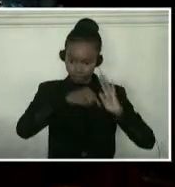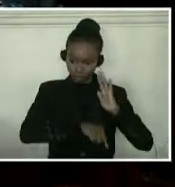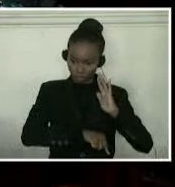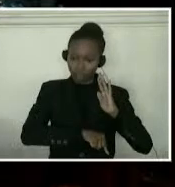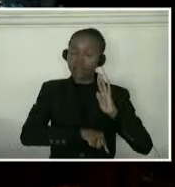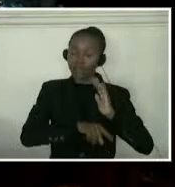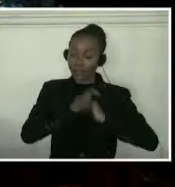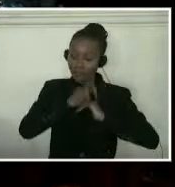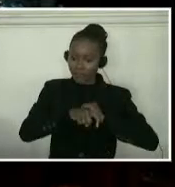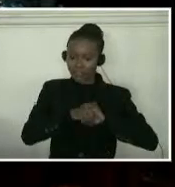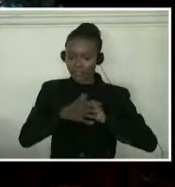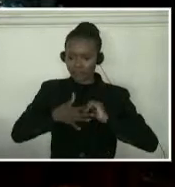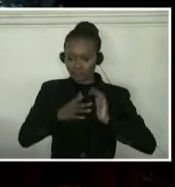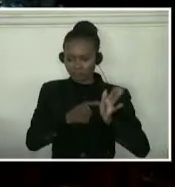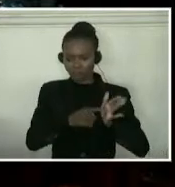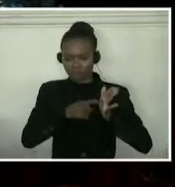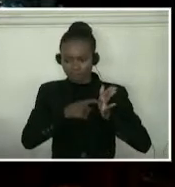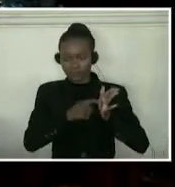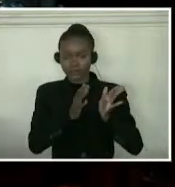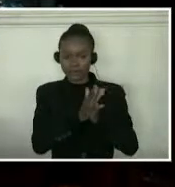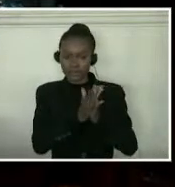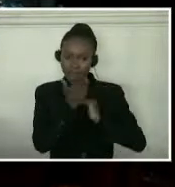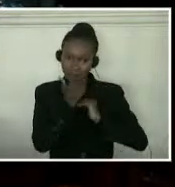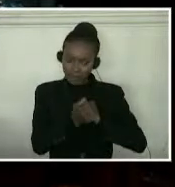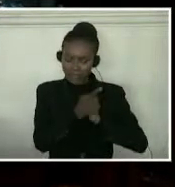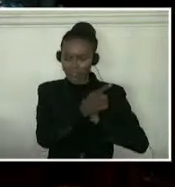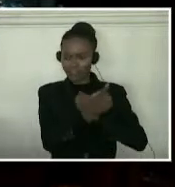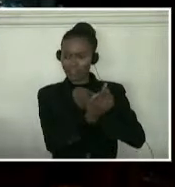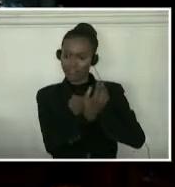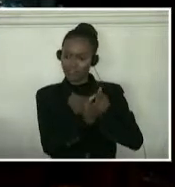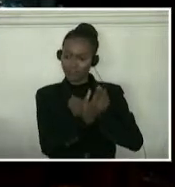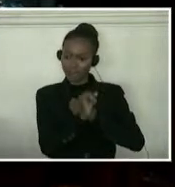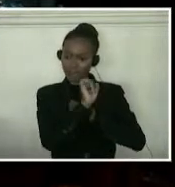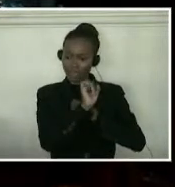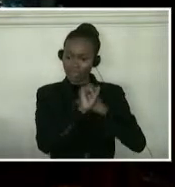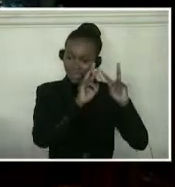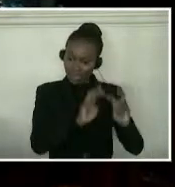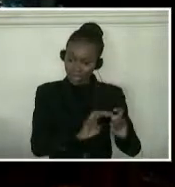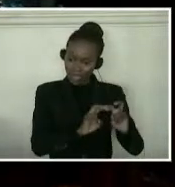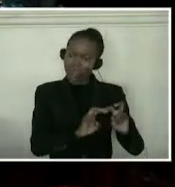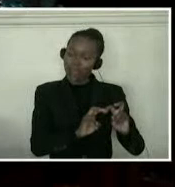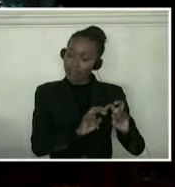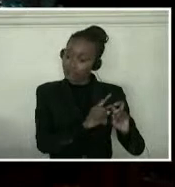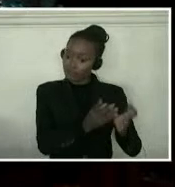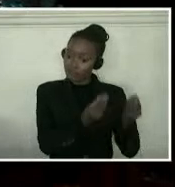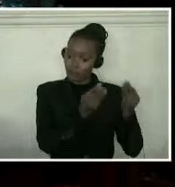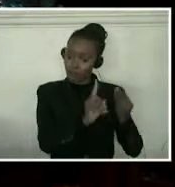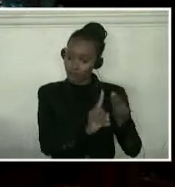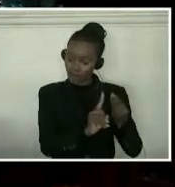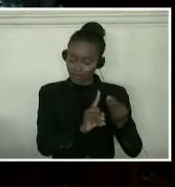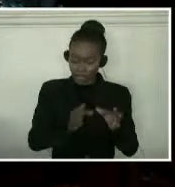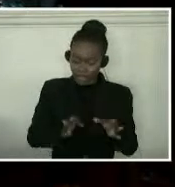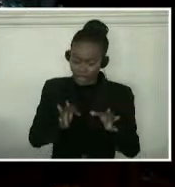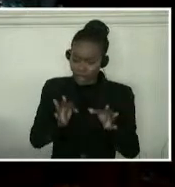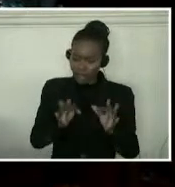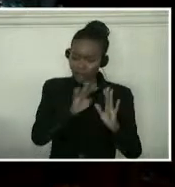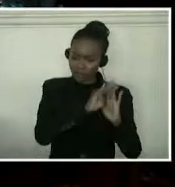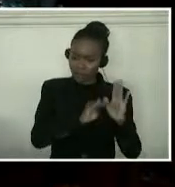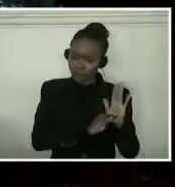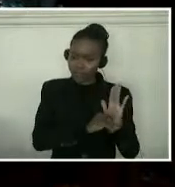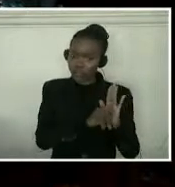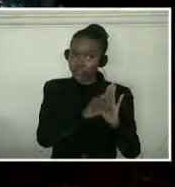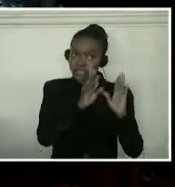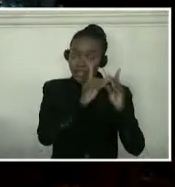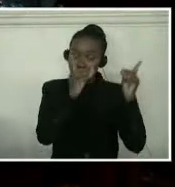feedback as to what action has been taken against those involved so far delays in this project have resulted in department